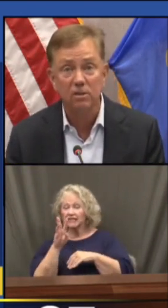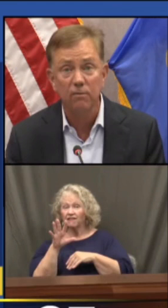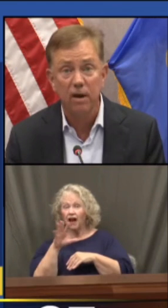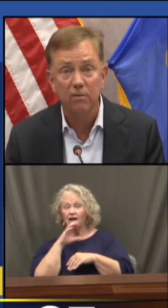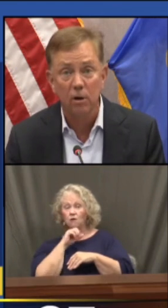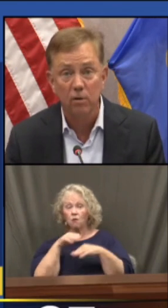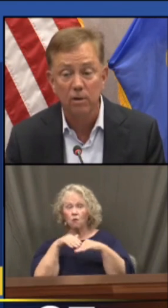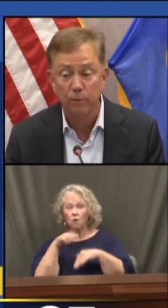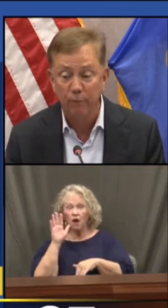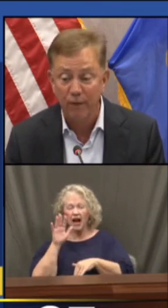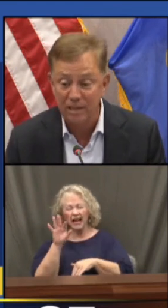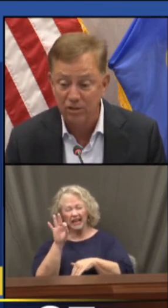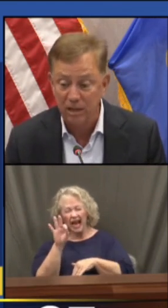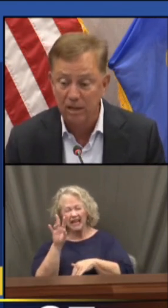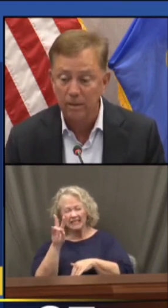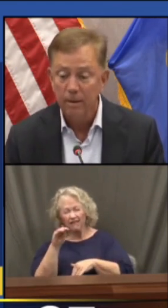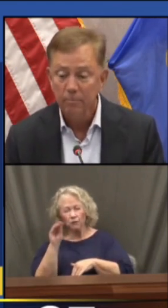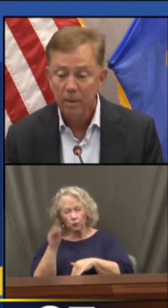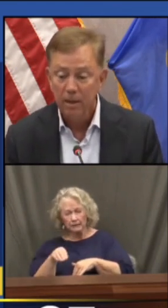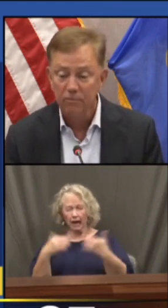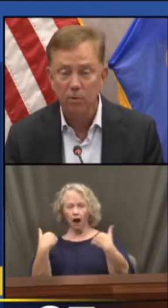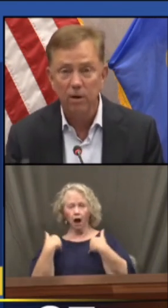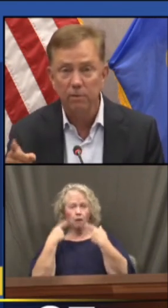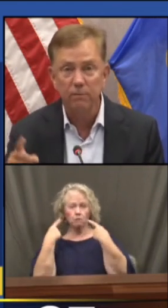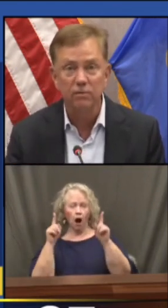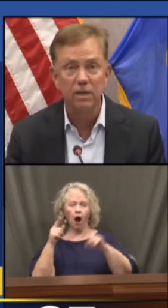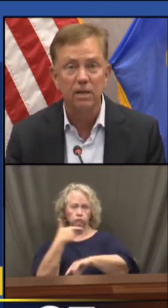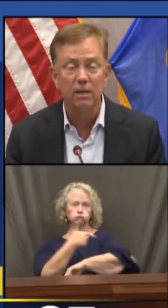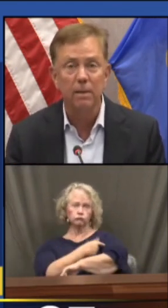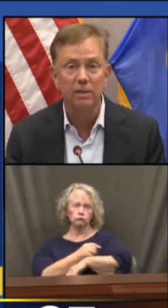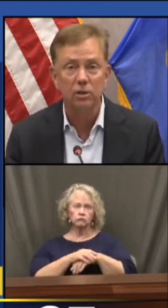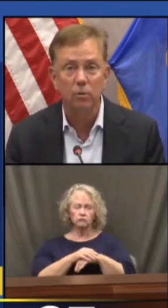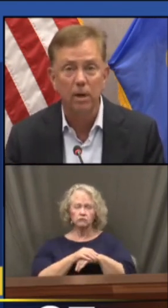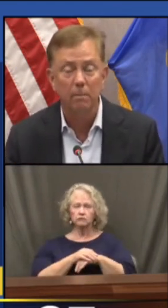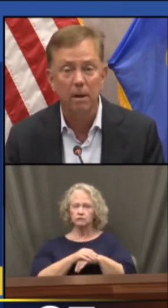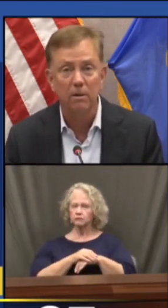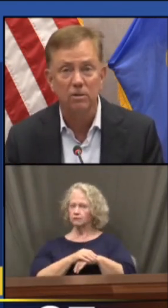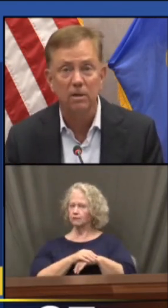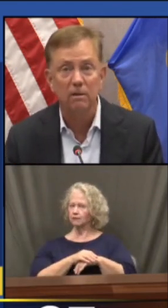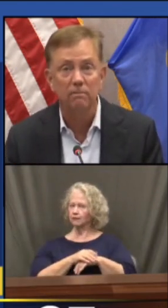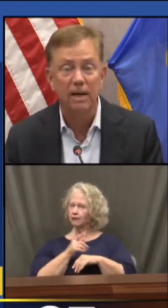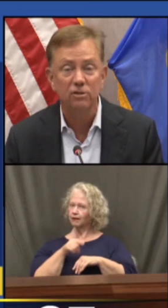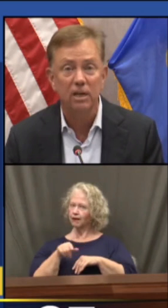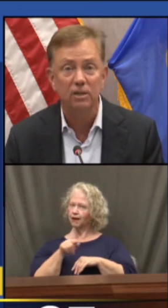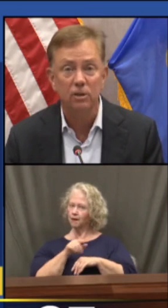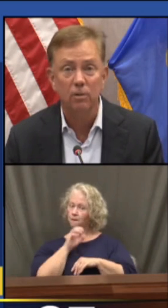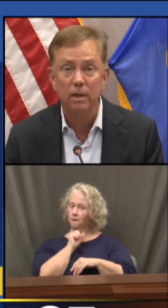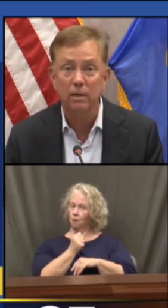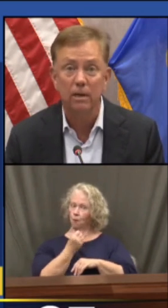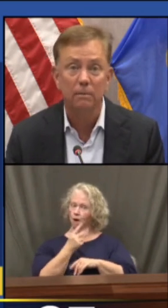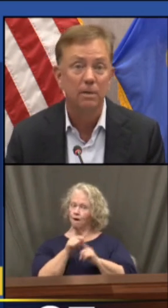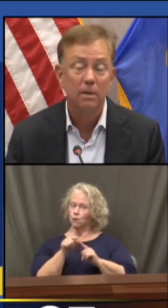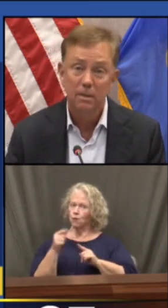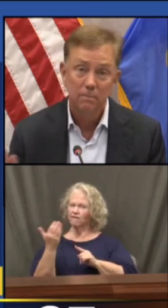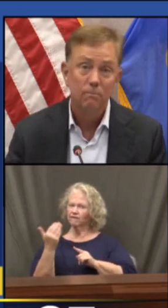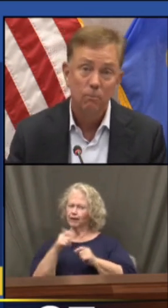everybody 65 and over is vaccinated. If 12 to 15 can match your grandparents' vaccination